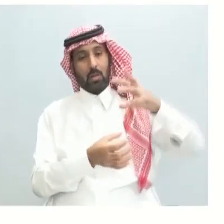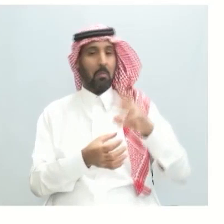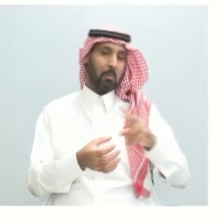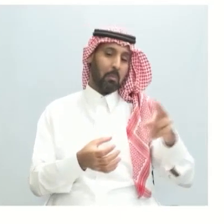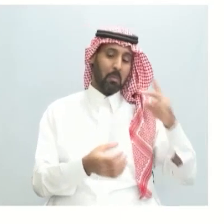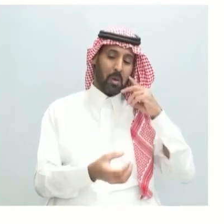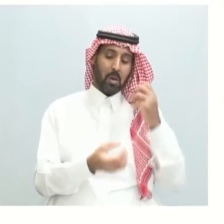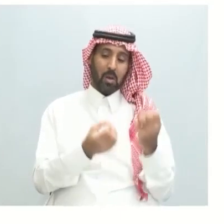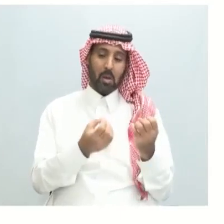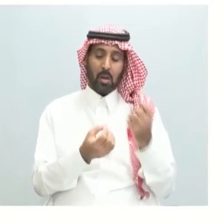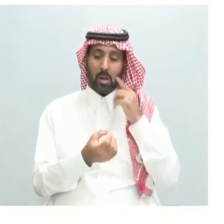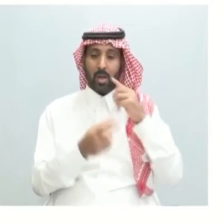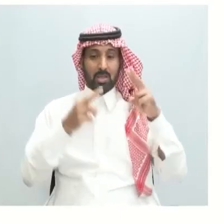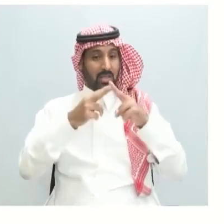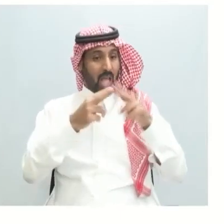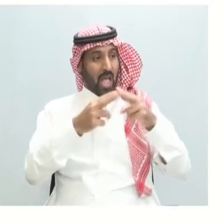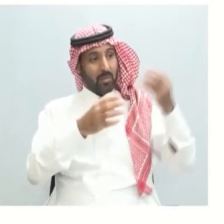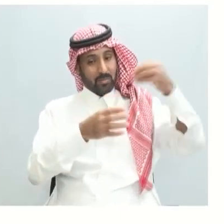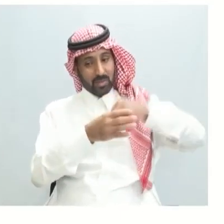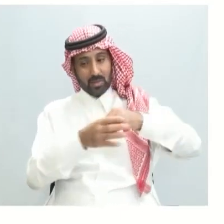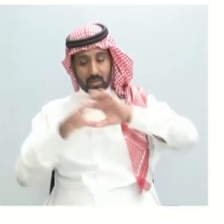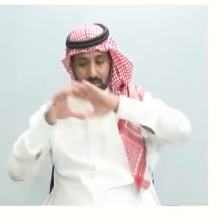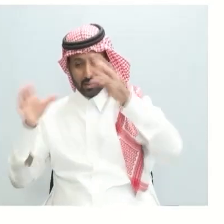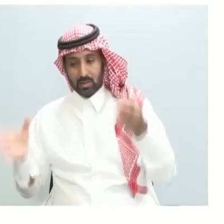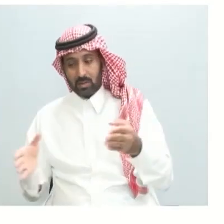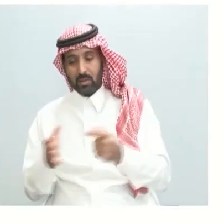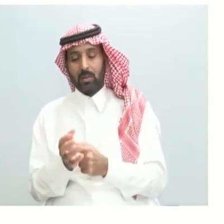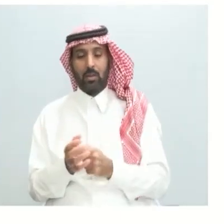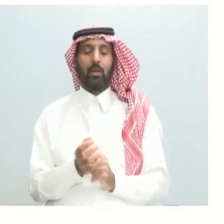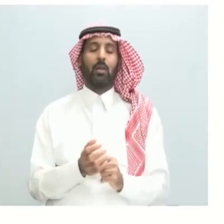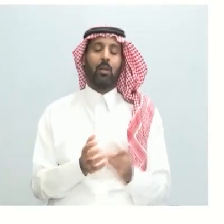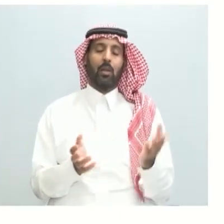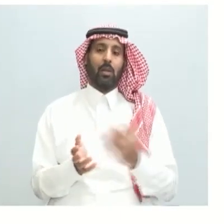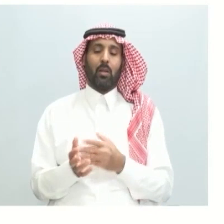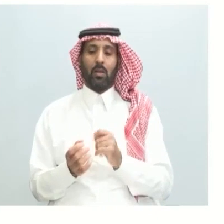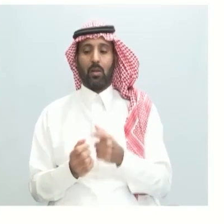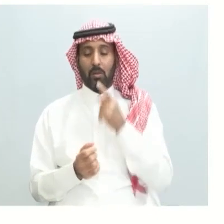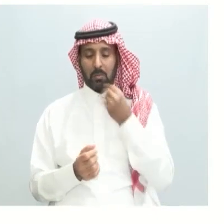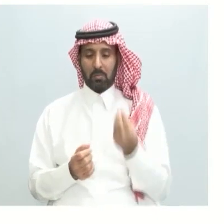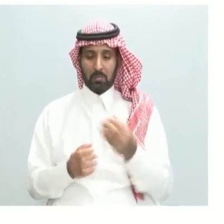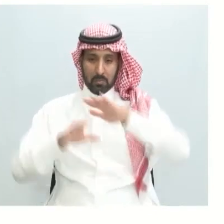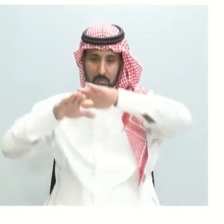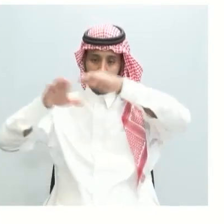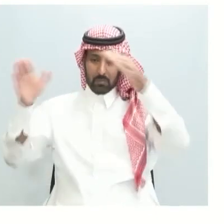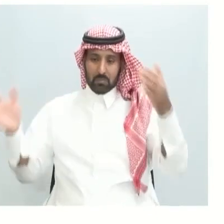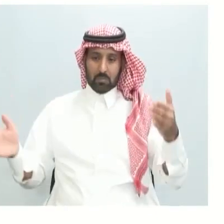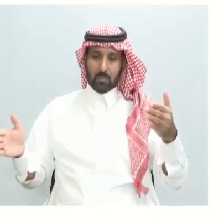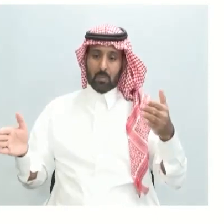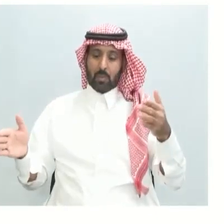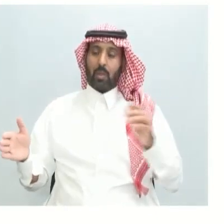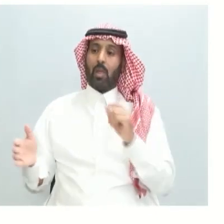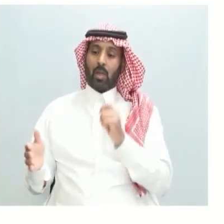some of them have electricity inside. Special features also, it's beautiful looking. About